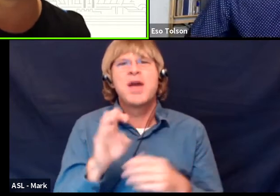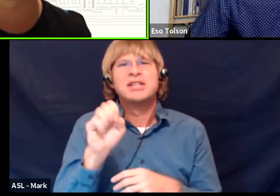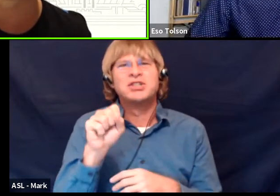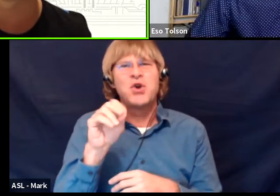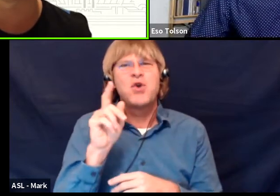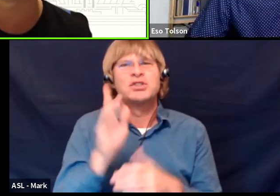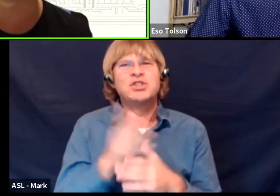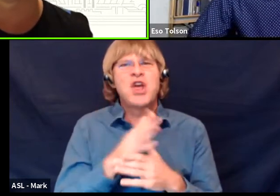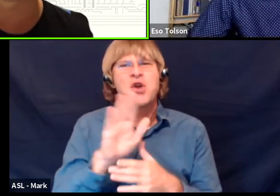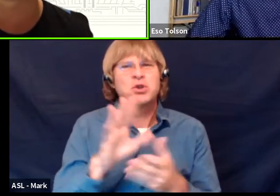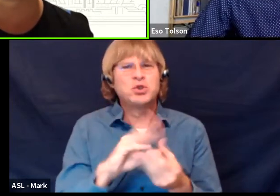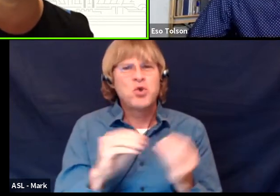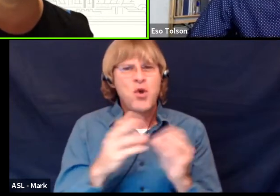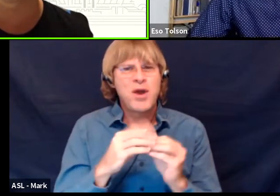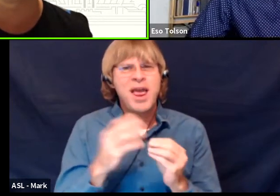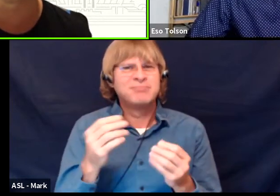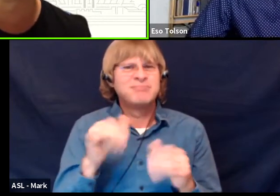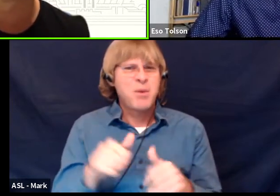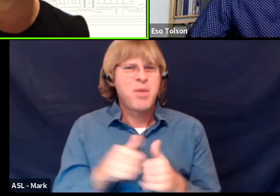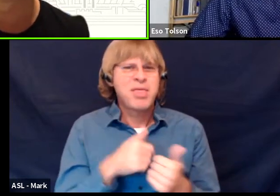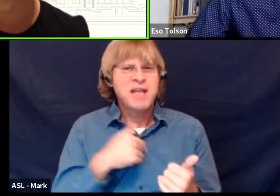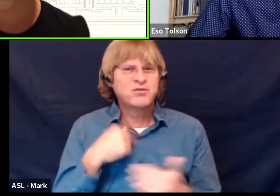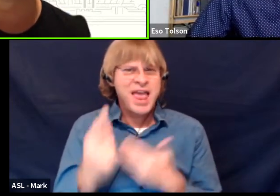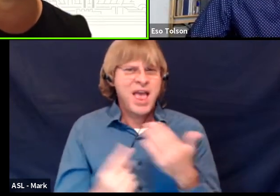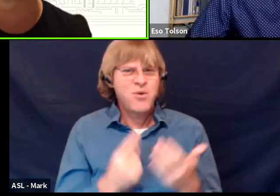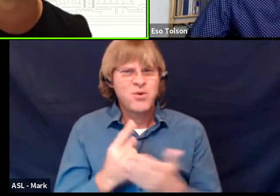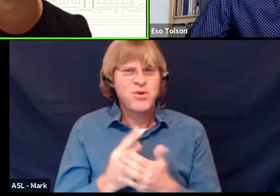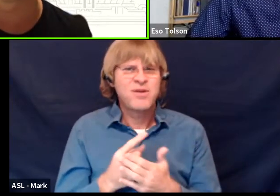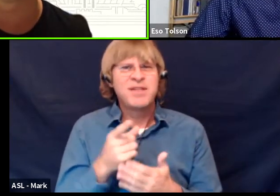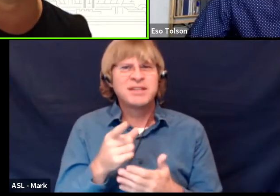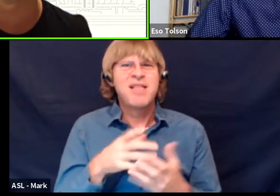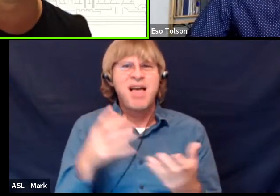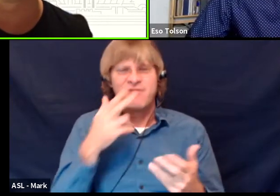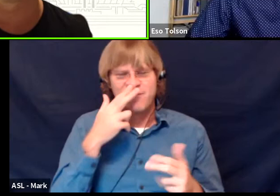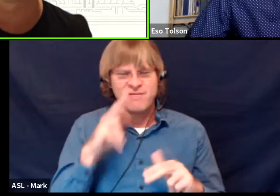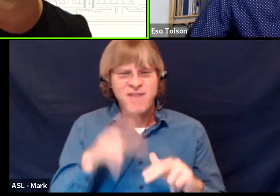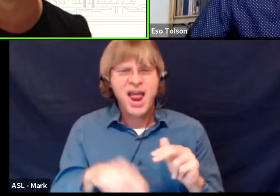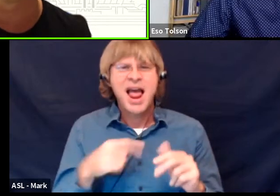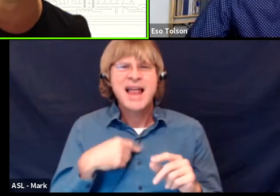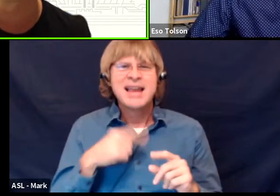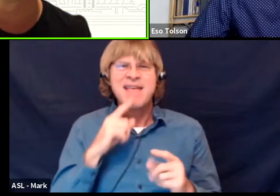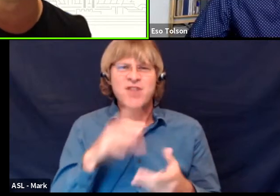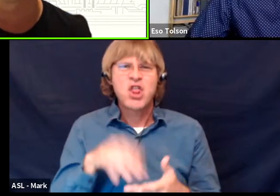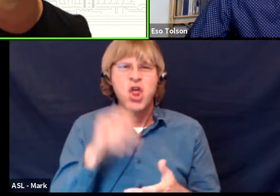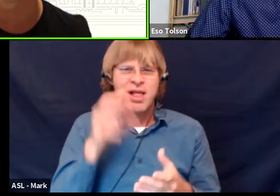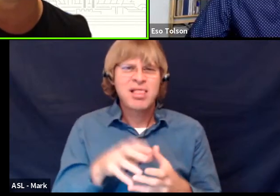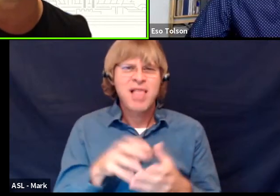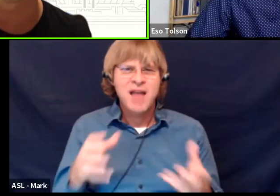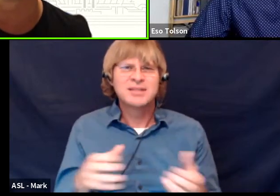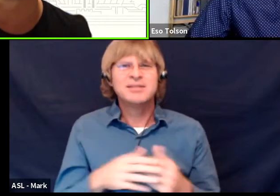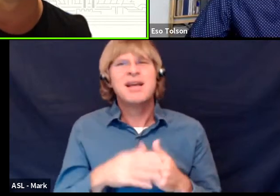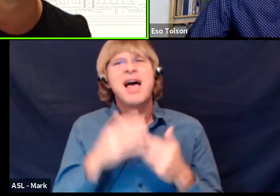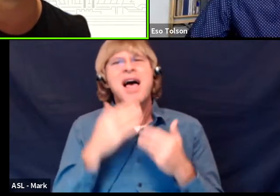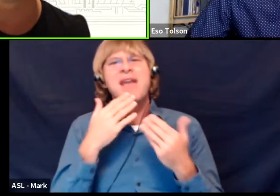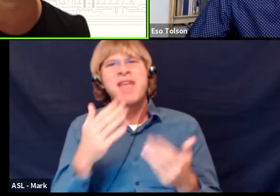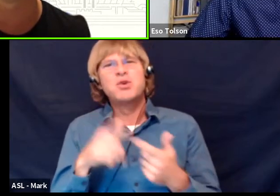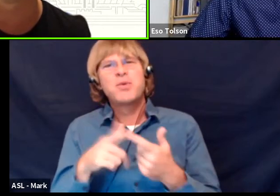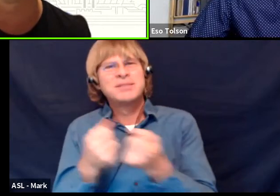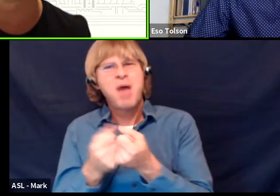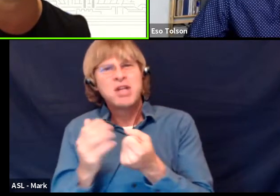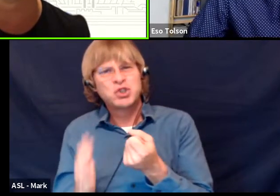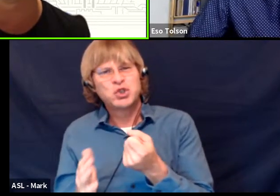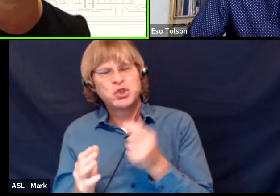for sharing your story and hanging out with us for an hour. That was a lot of fun, and I definitely learned a lot. Thank you to our